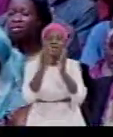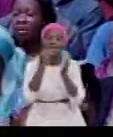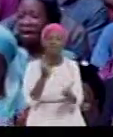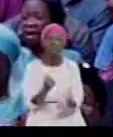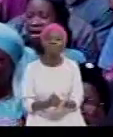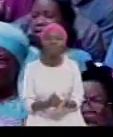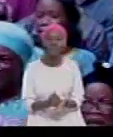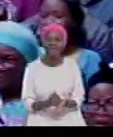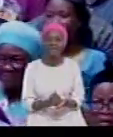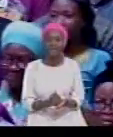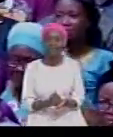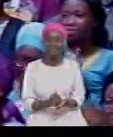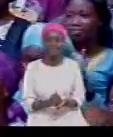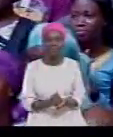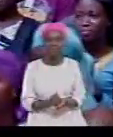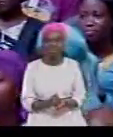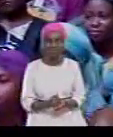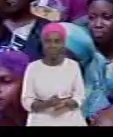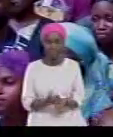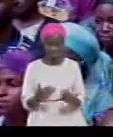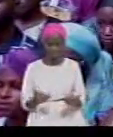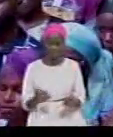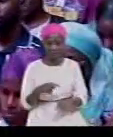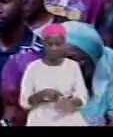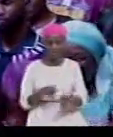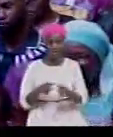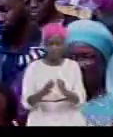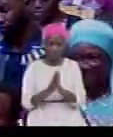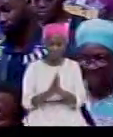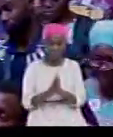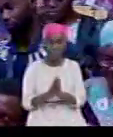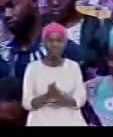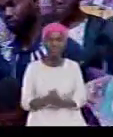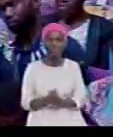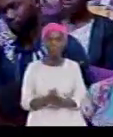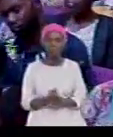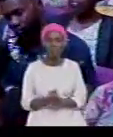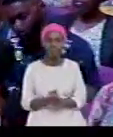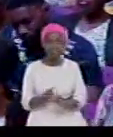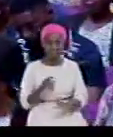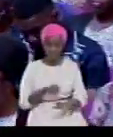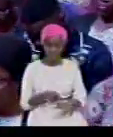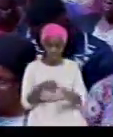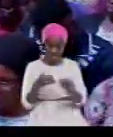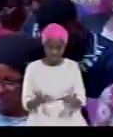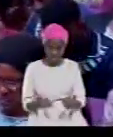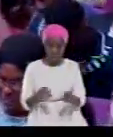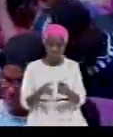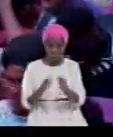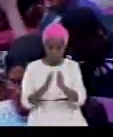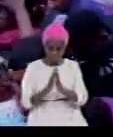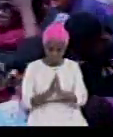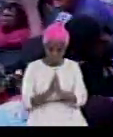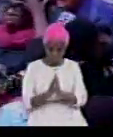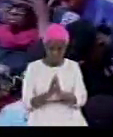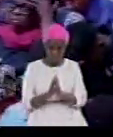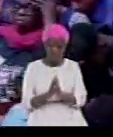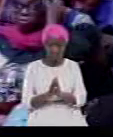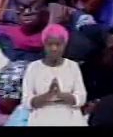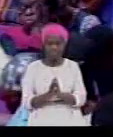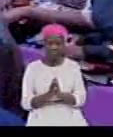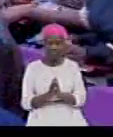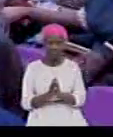Amen. Heads bowed and eyes closed. Heads bowed and